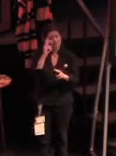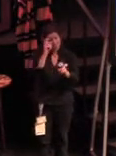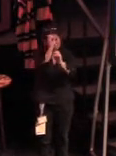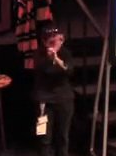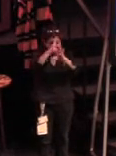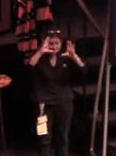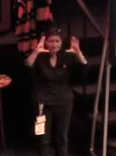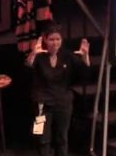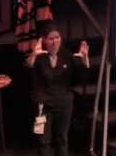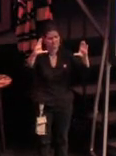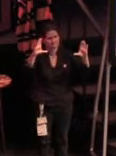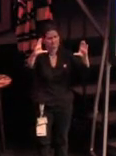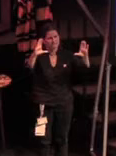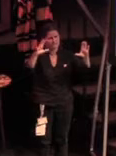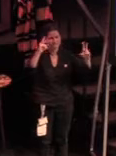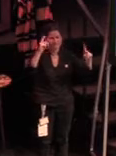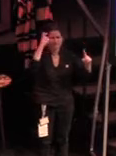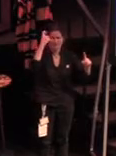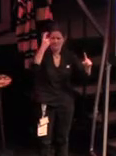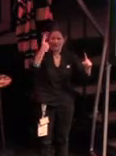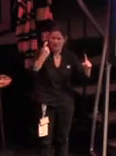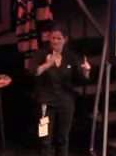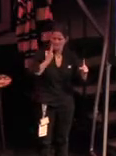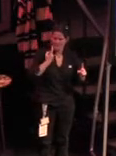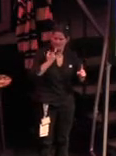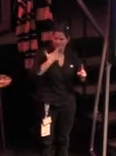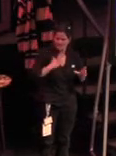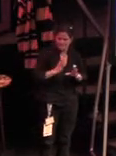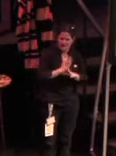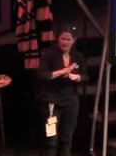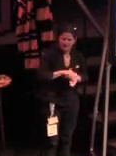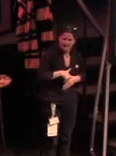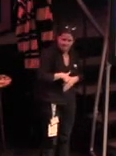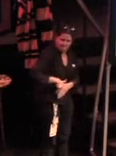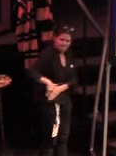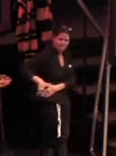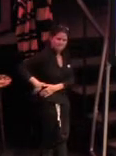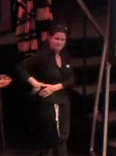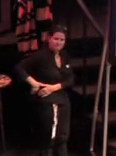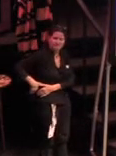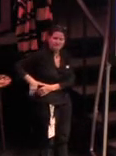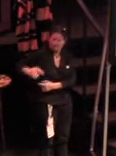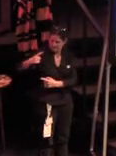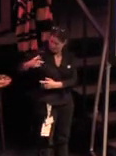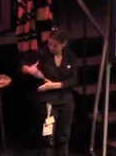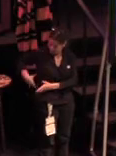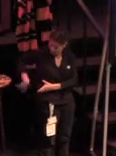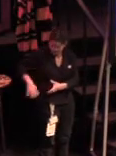starts with the question, what did I have to leave at the door in order to show up today? I guarantee we're going to start seeing